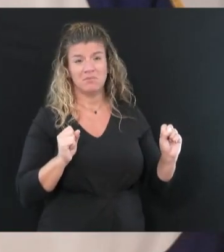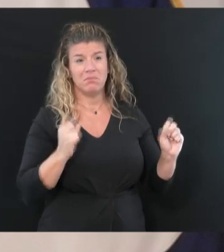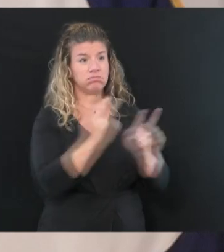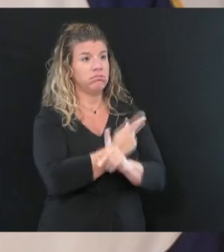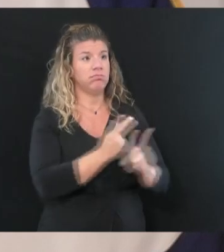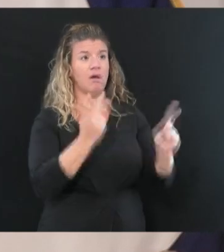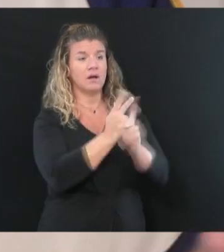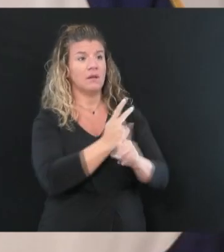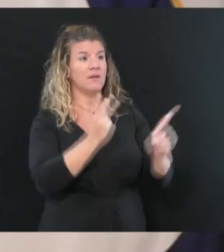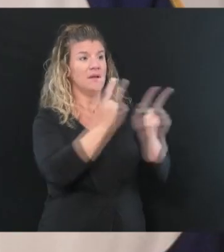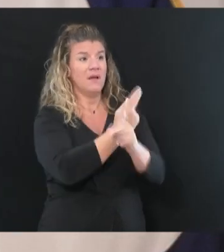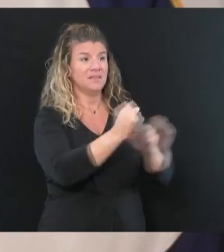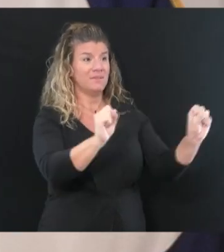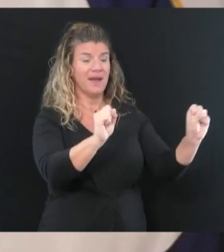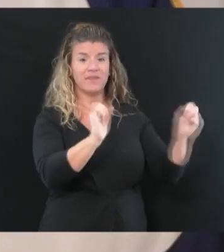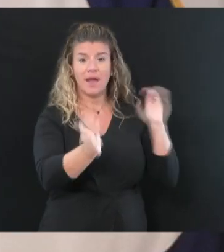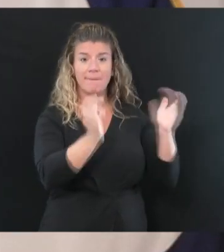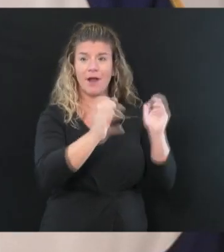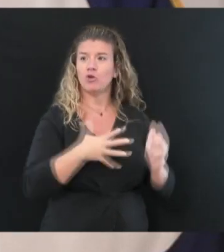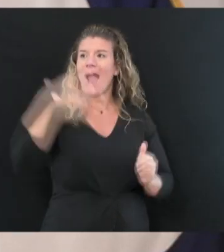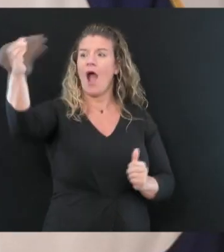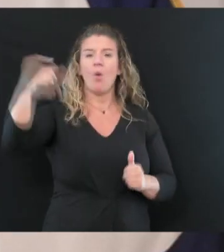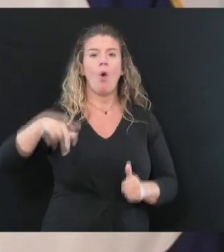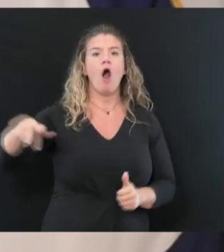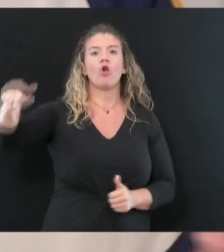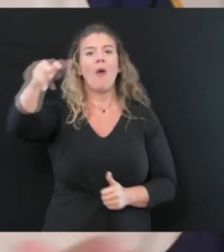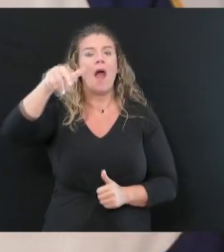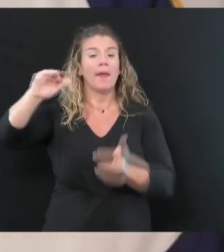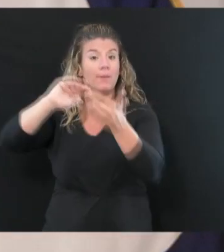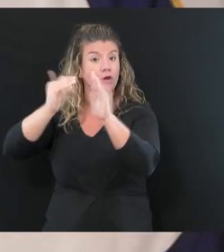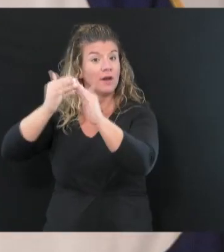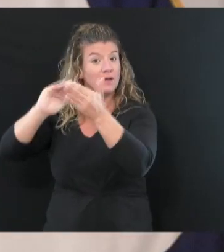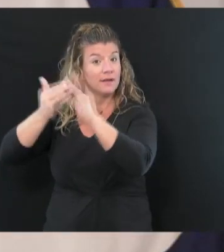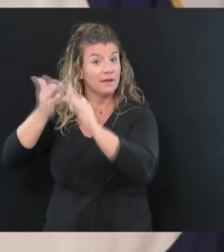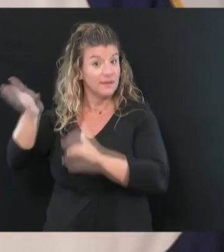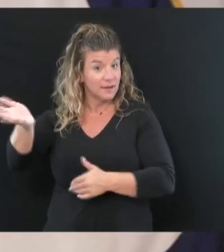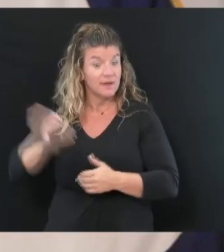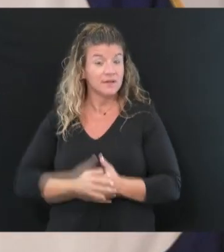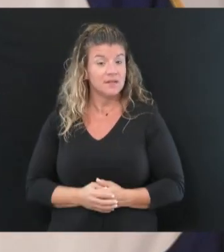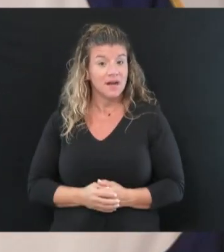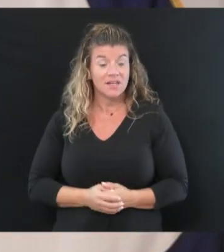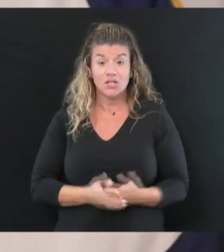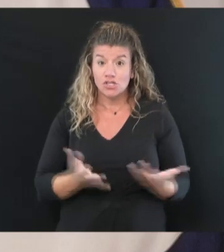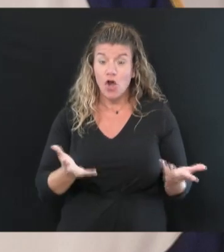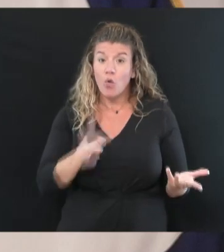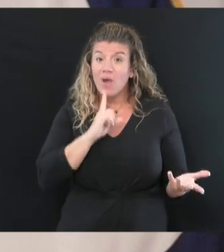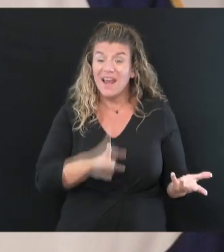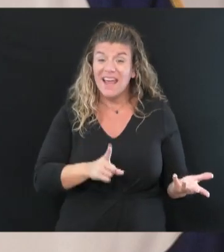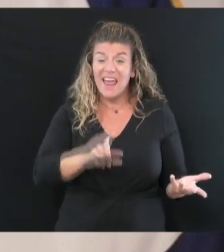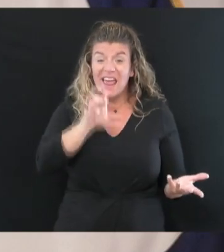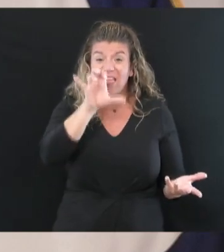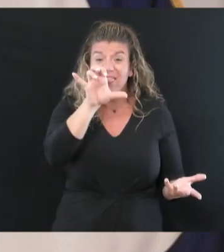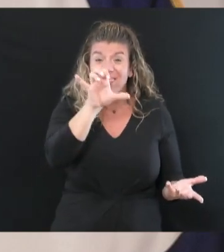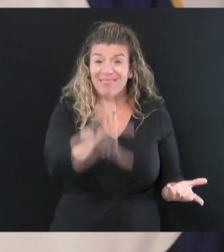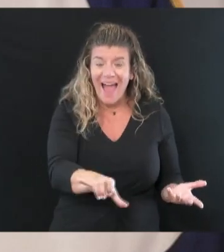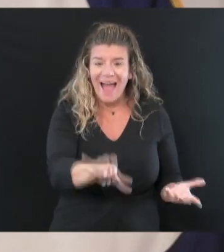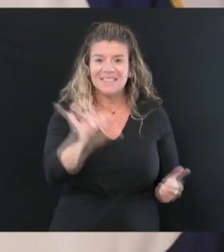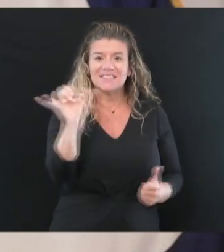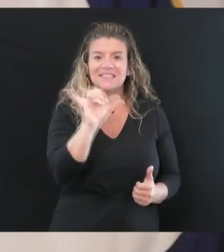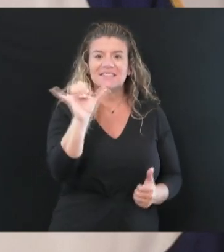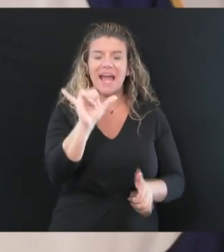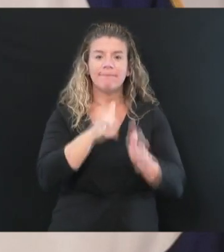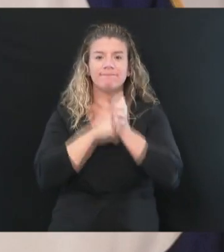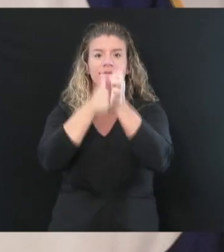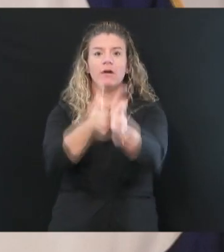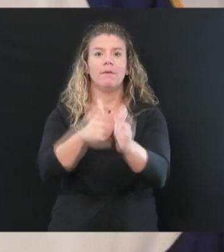could be if I were out in the community? Well, you see, that's really the same premise that